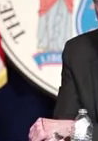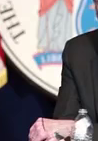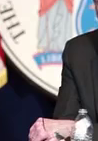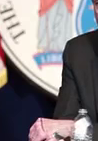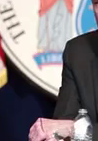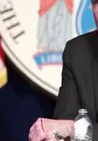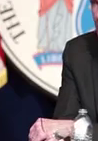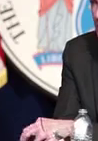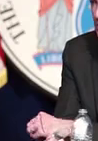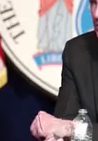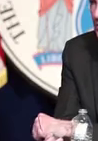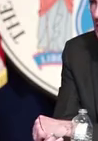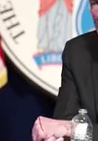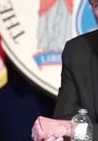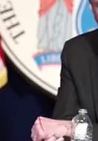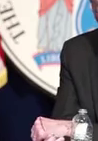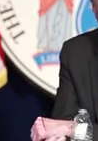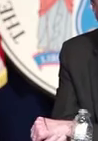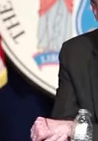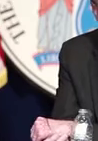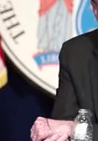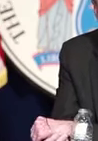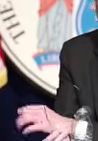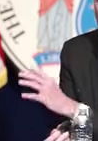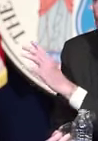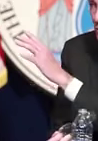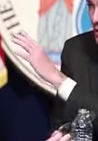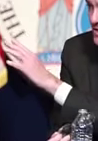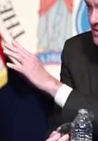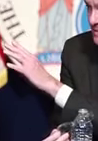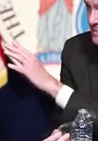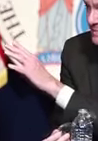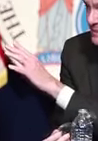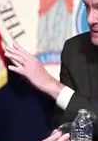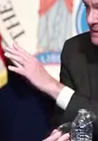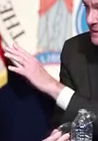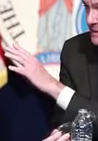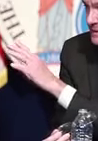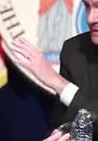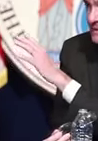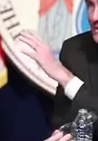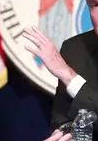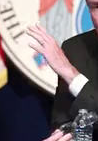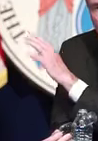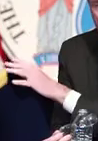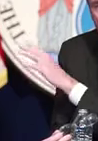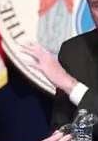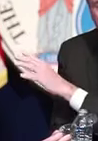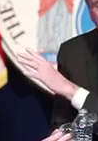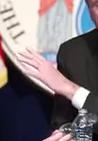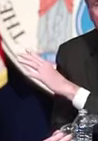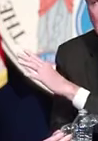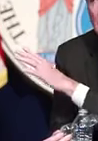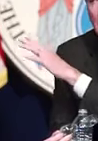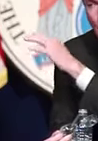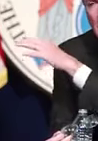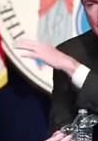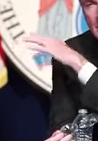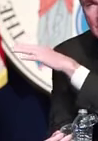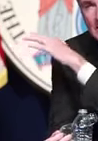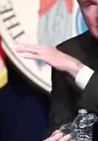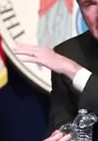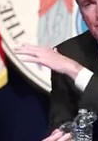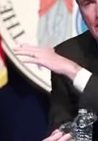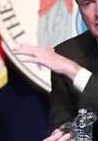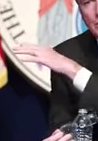our lowest day over day increase since this all started. It is still rising. These cases are still rising. We have